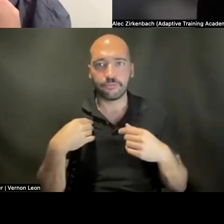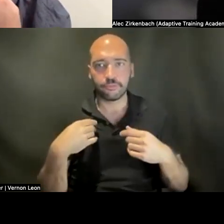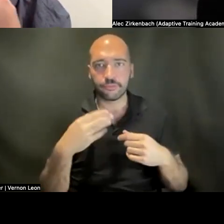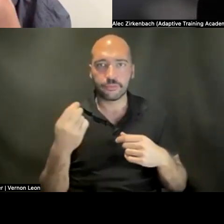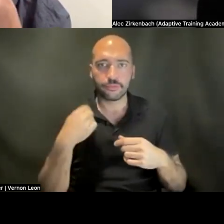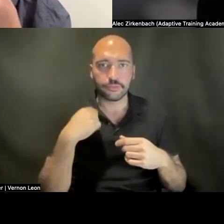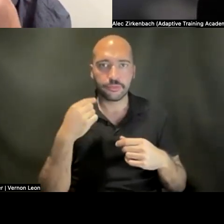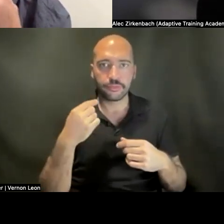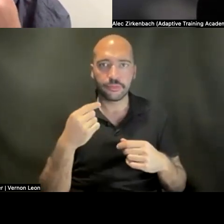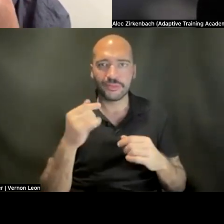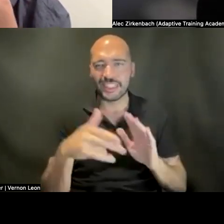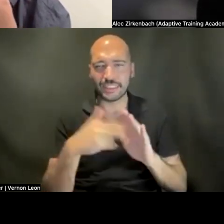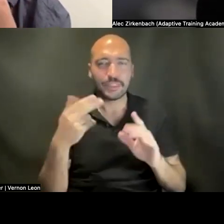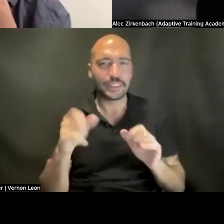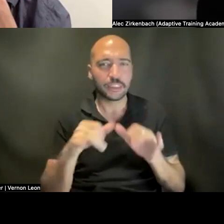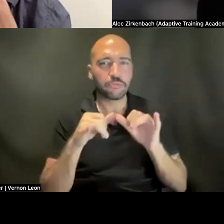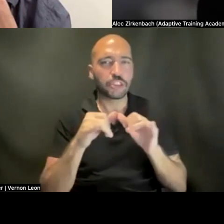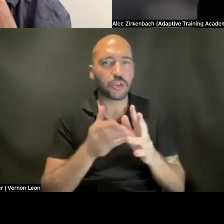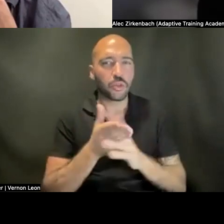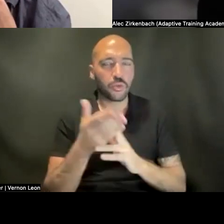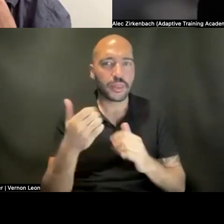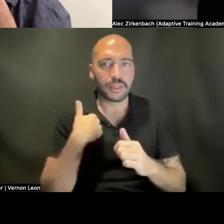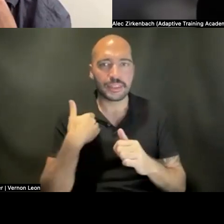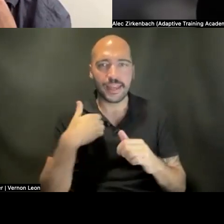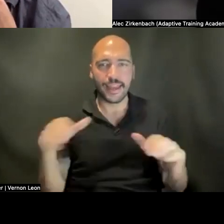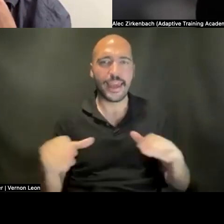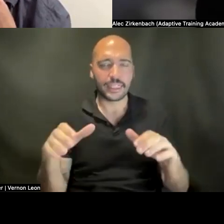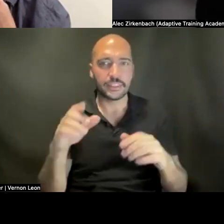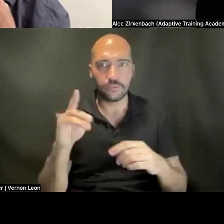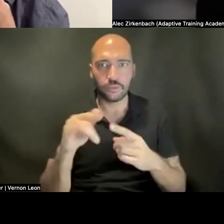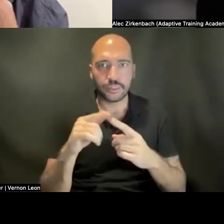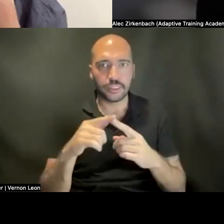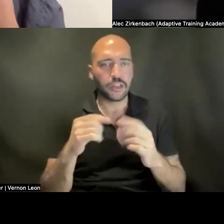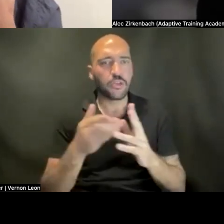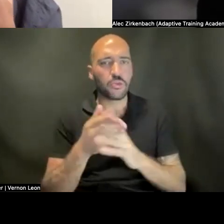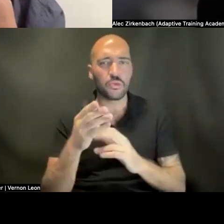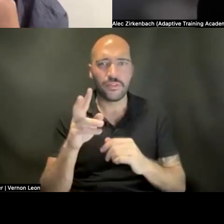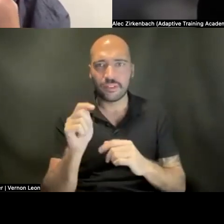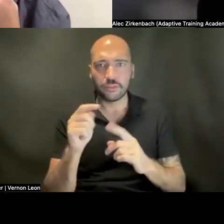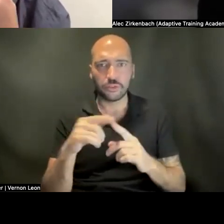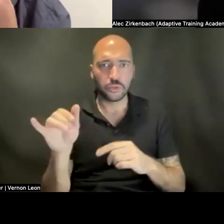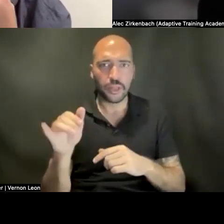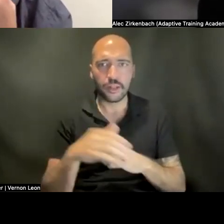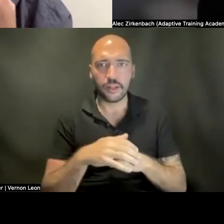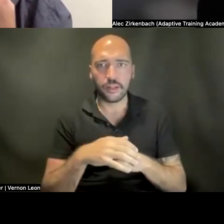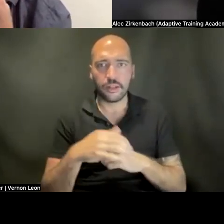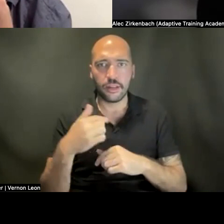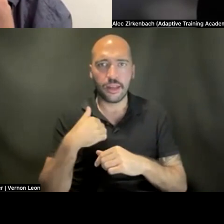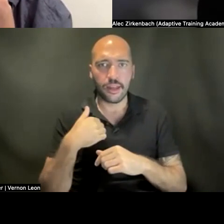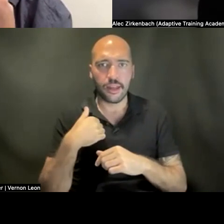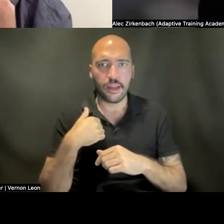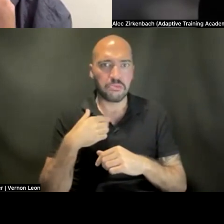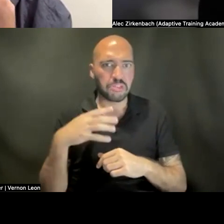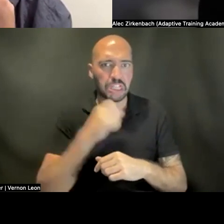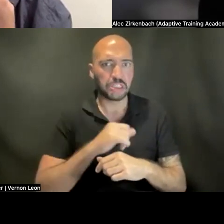think that stigma does persist through the military, active duty, and then through veterans too. You know, I would guess, you